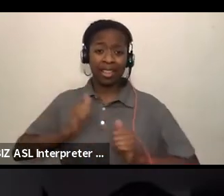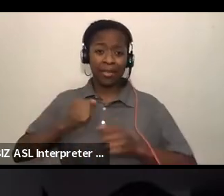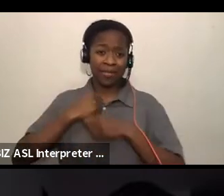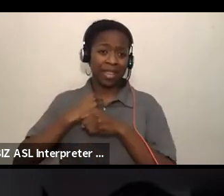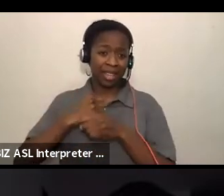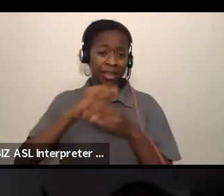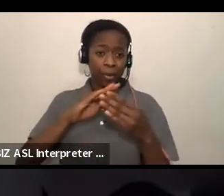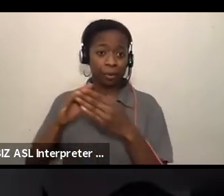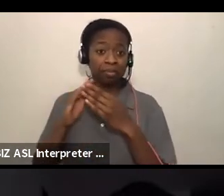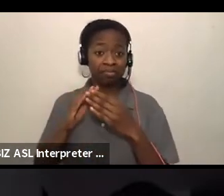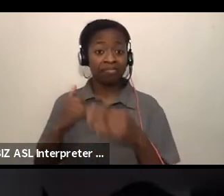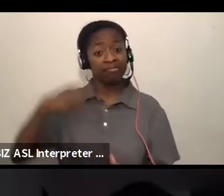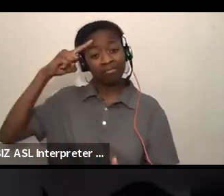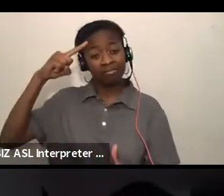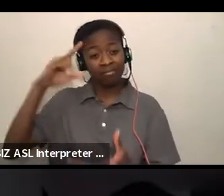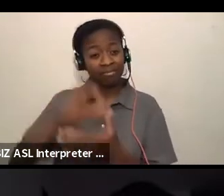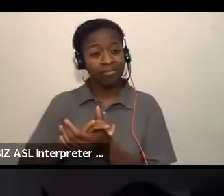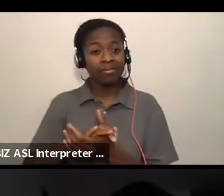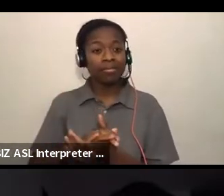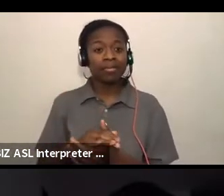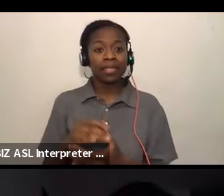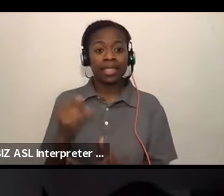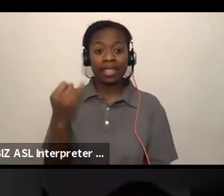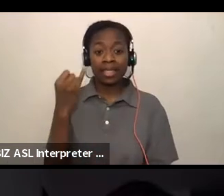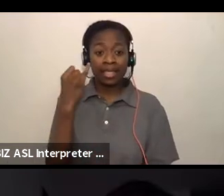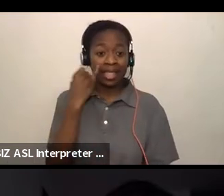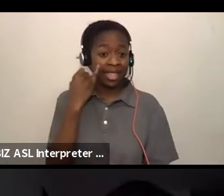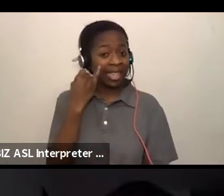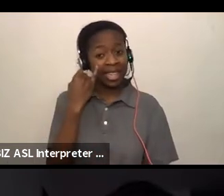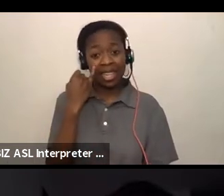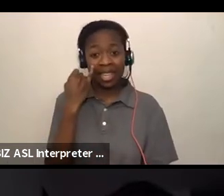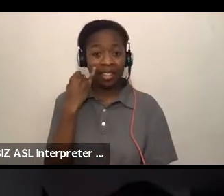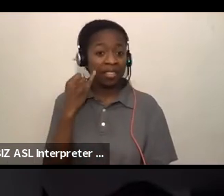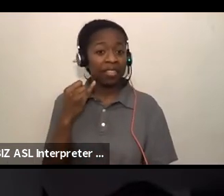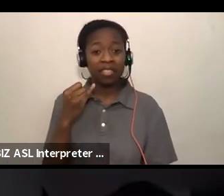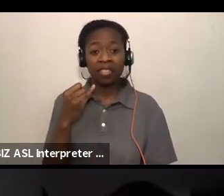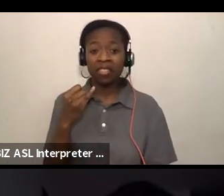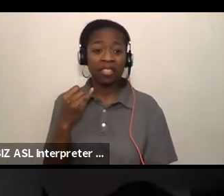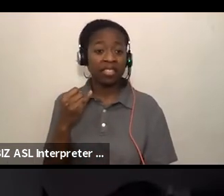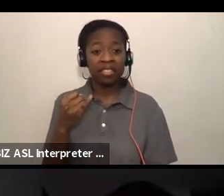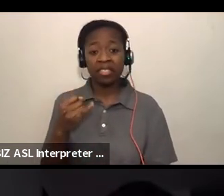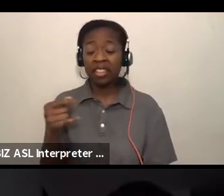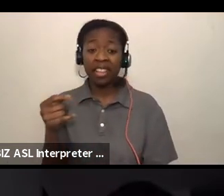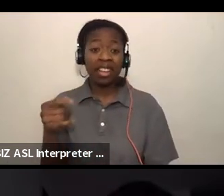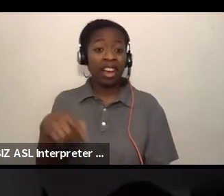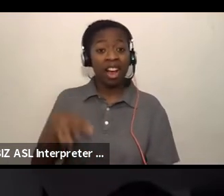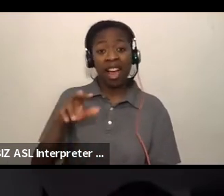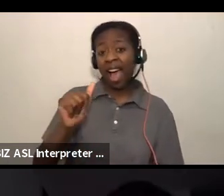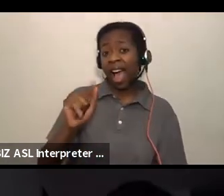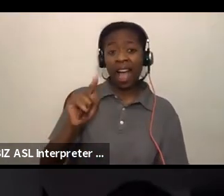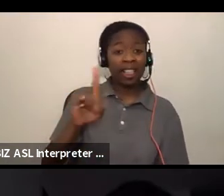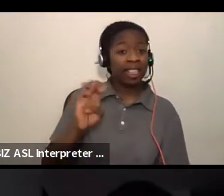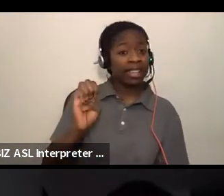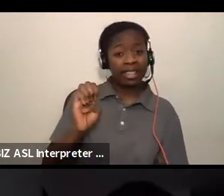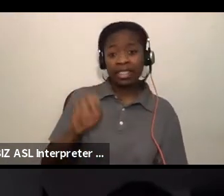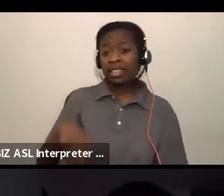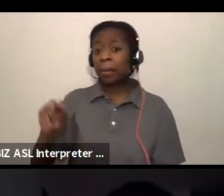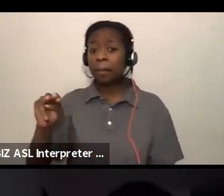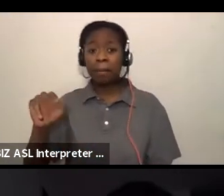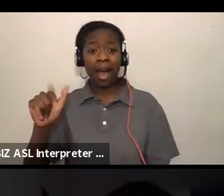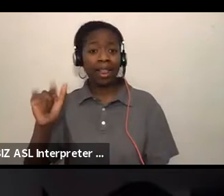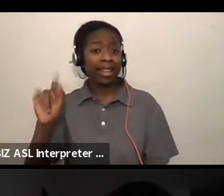that if it was not for Atlese Robison and Malick Ceesay, that I would have left the theater making community in the